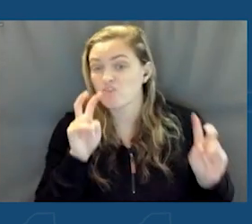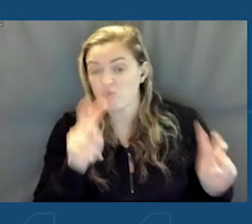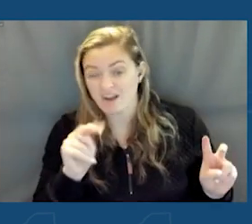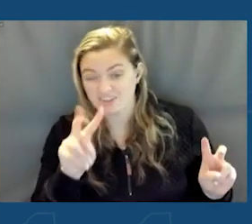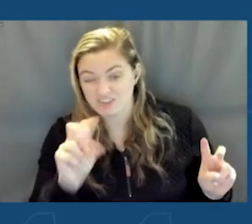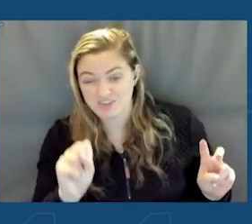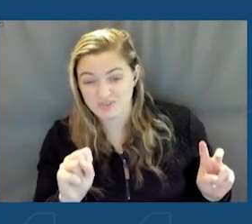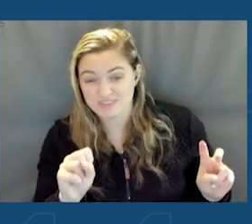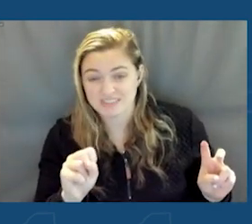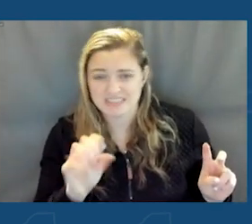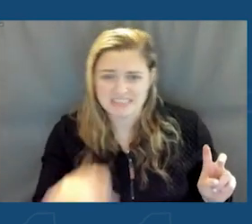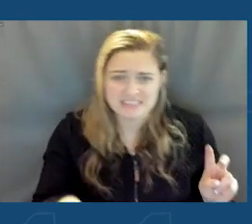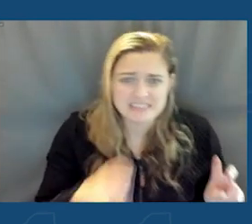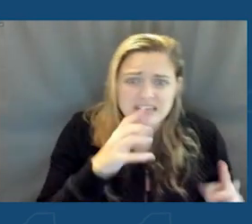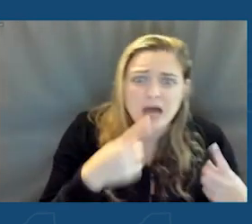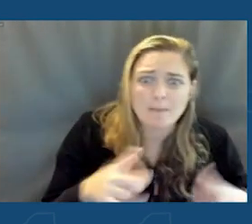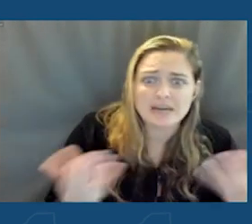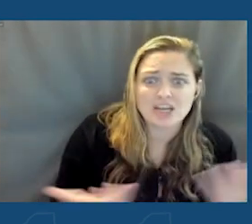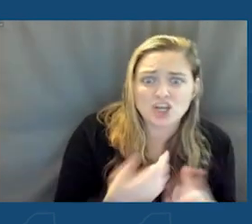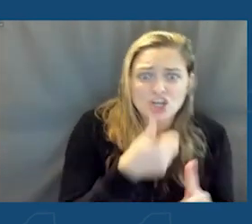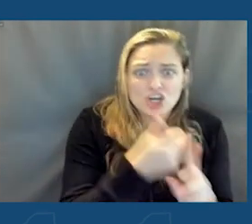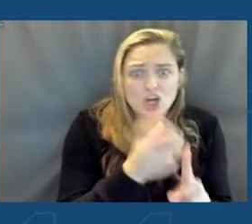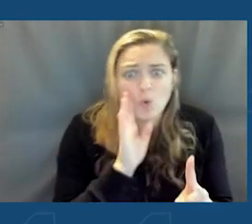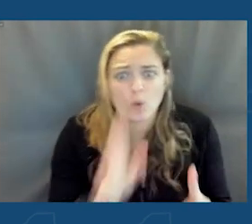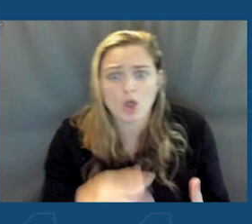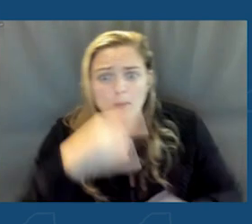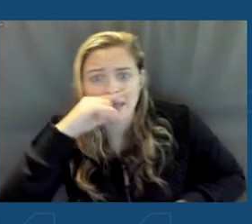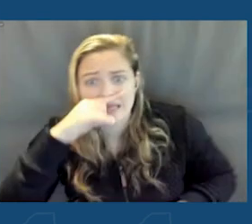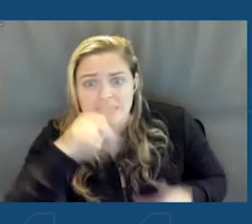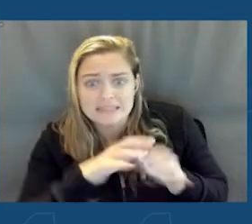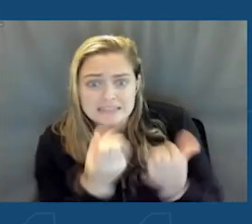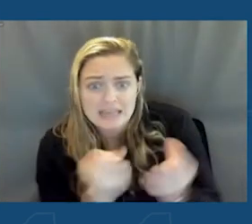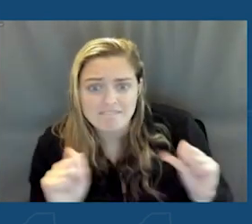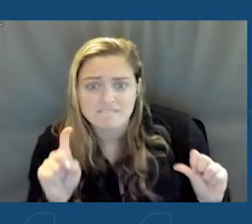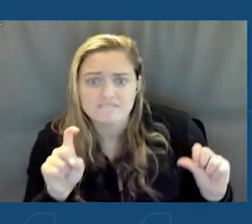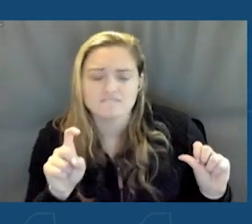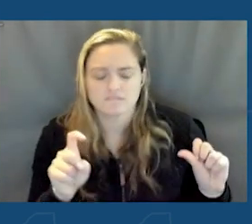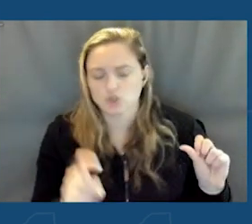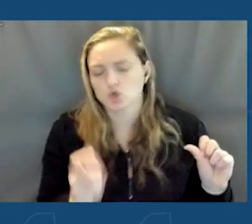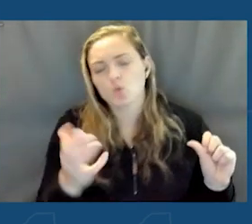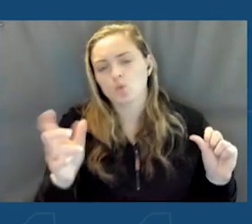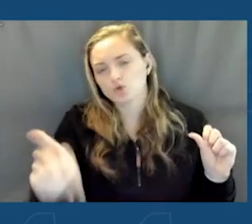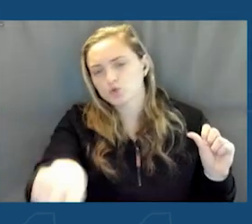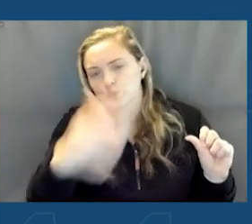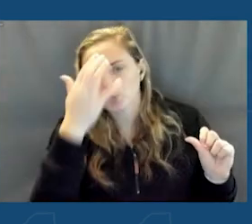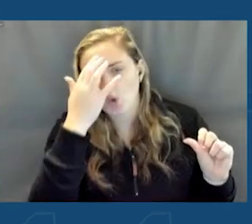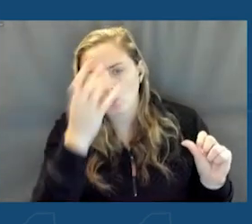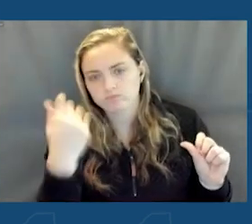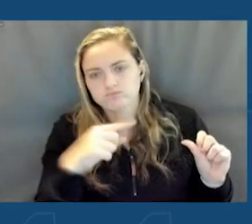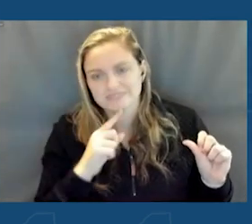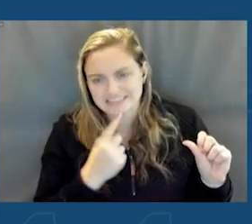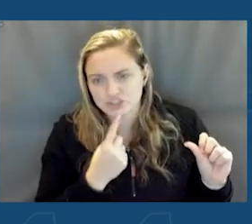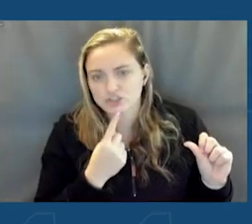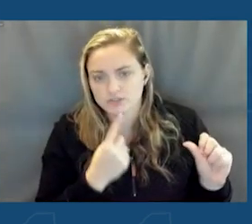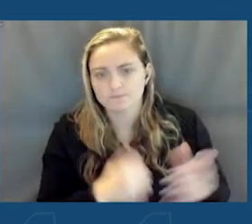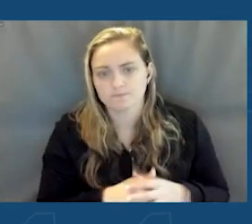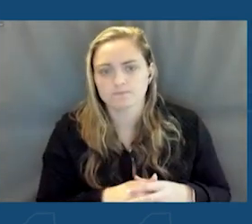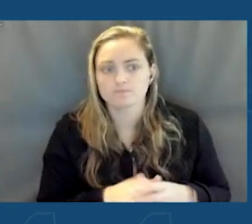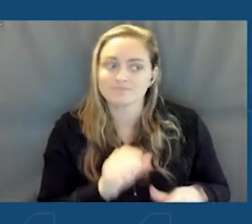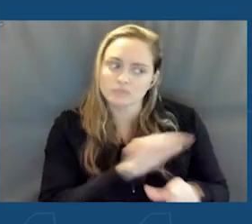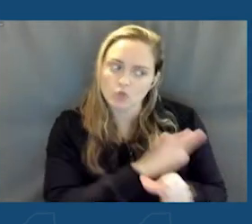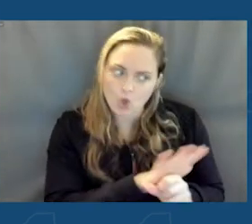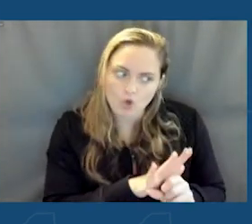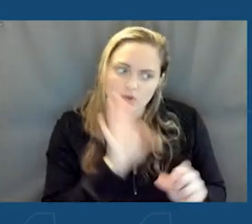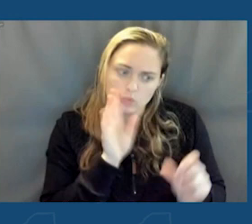that coming? Are my babies safe? Are my kids safe? And I just want you to know how seriously we're taking this. And we know that COVID is going to be with us in the long term.